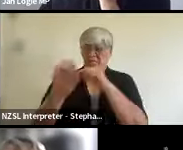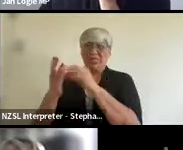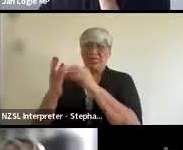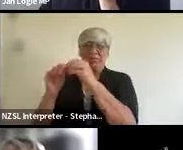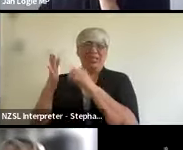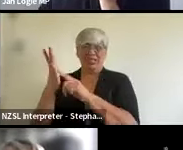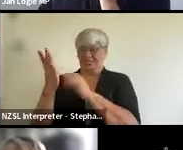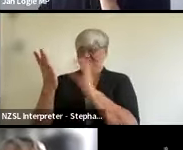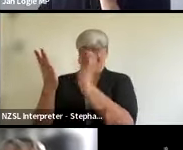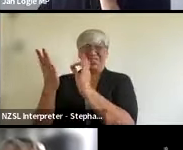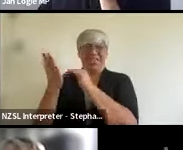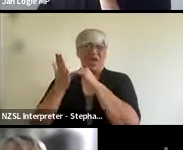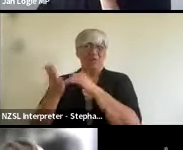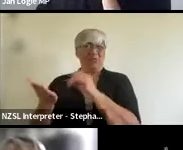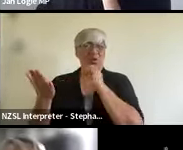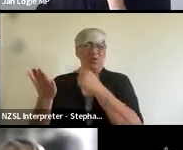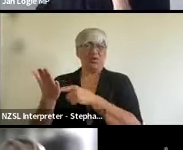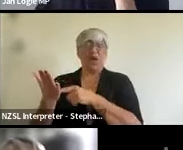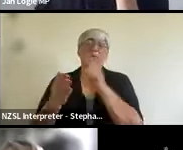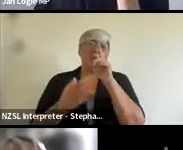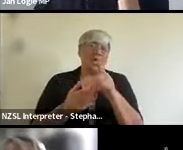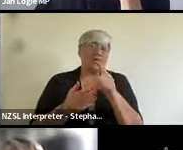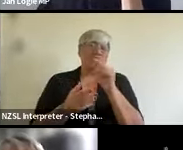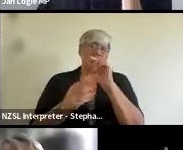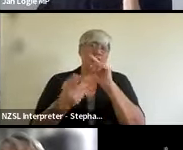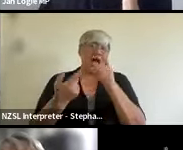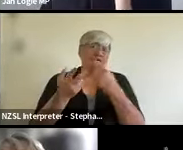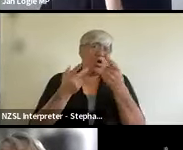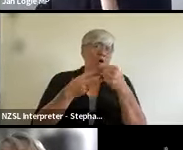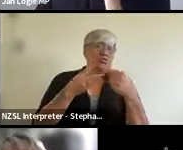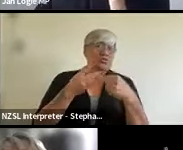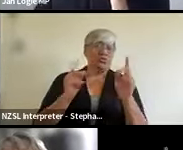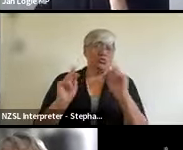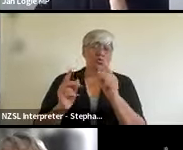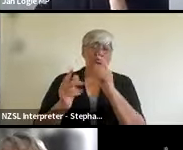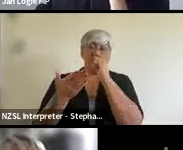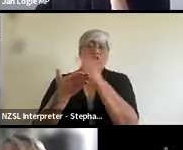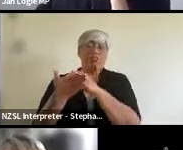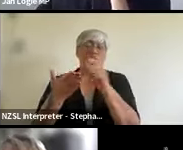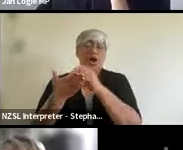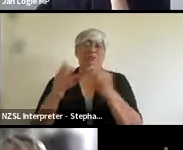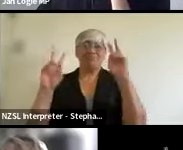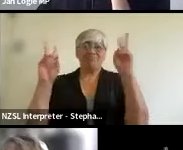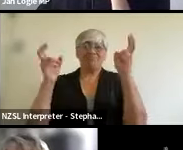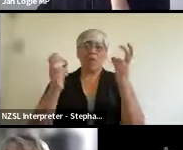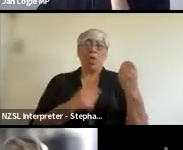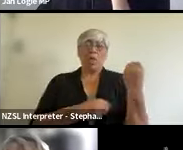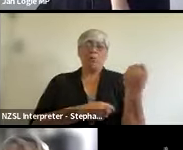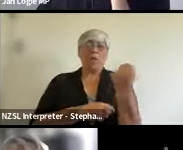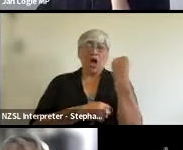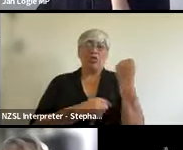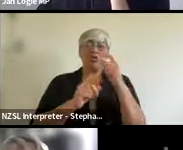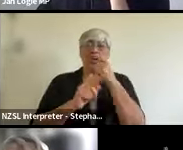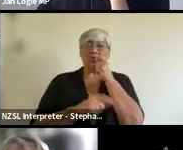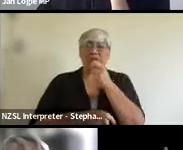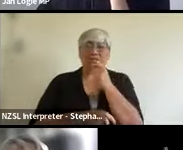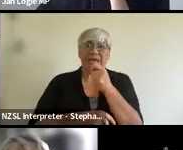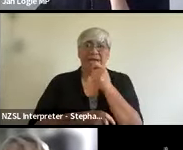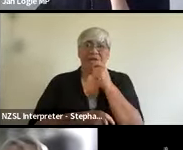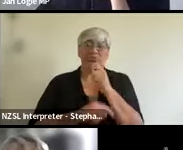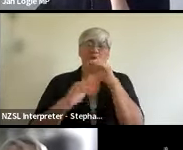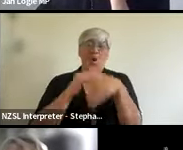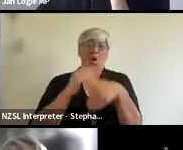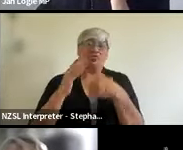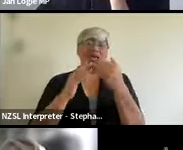however, for you is to write into the bill powers of investigation about